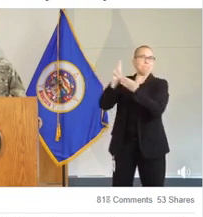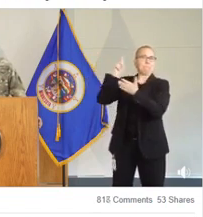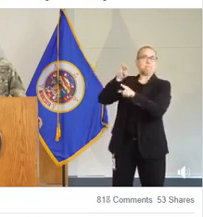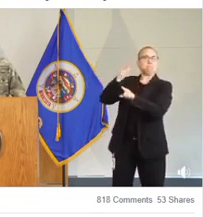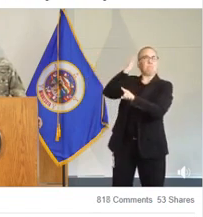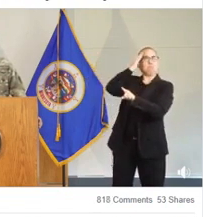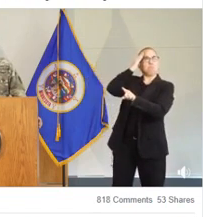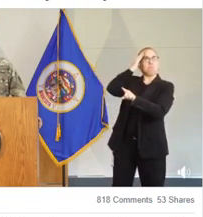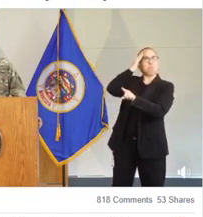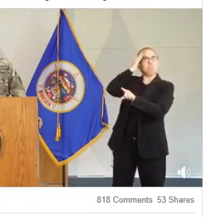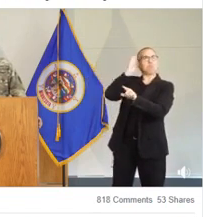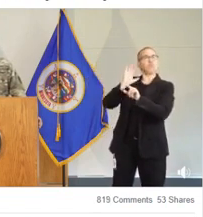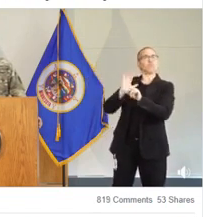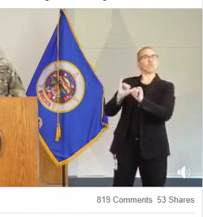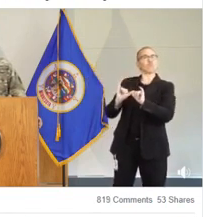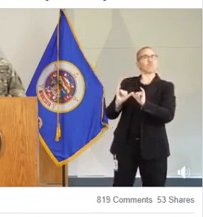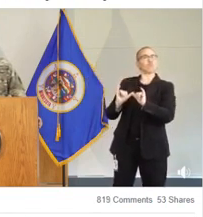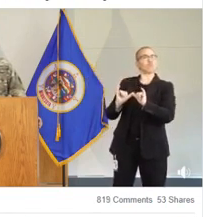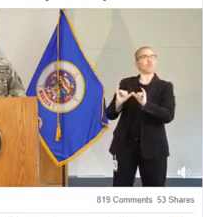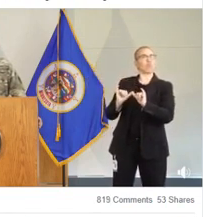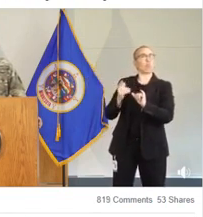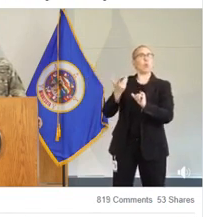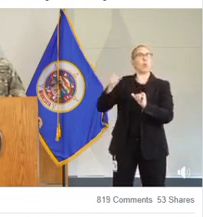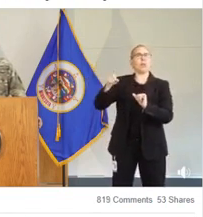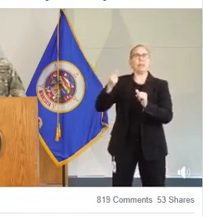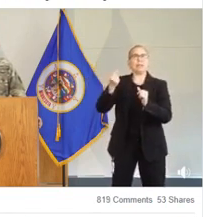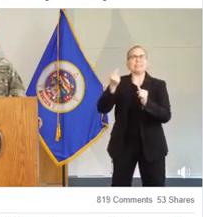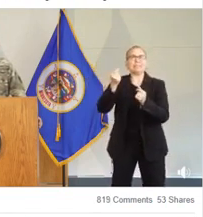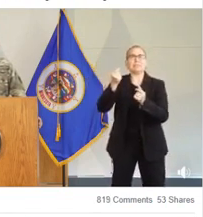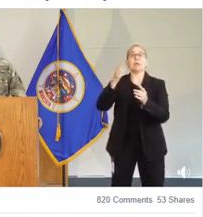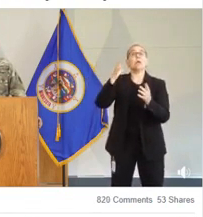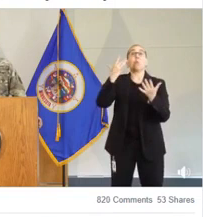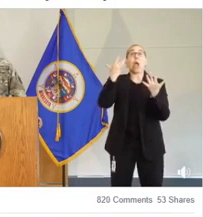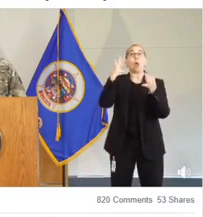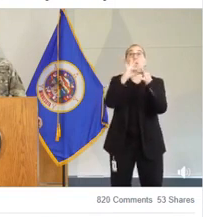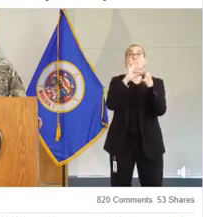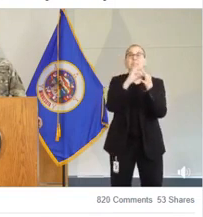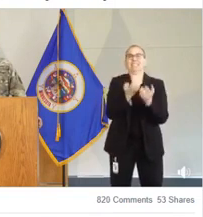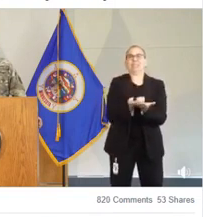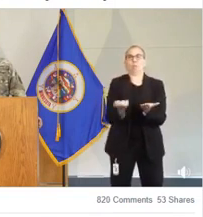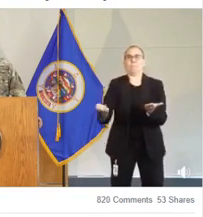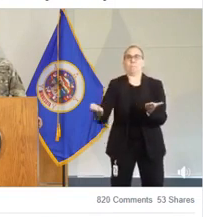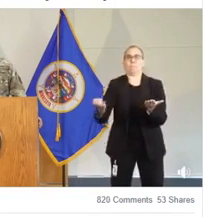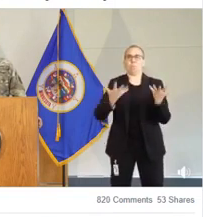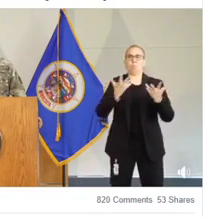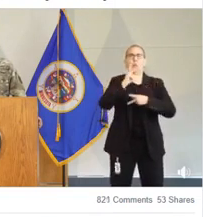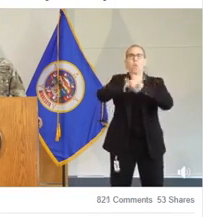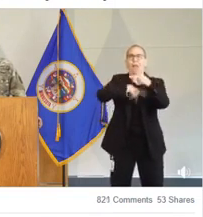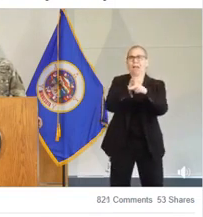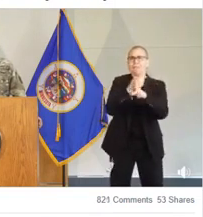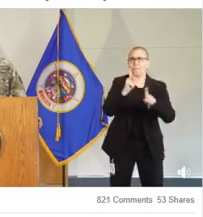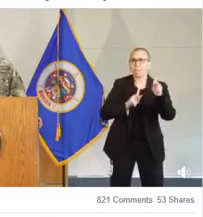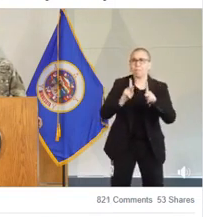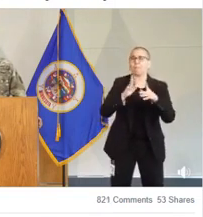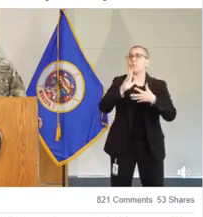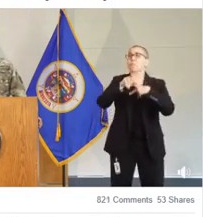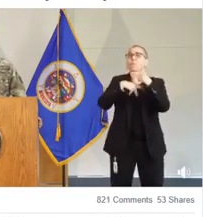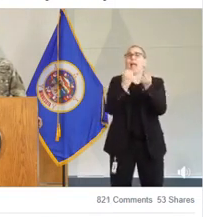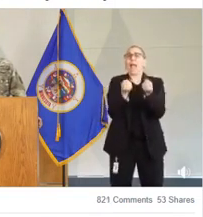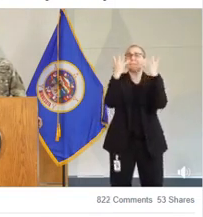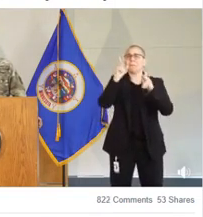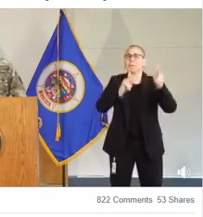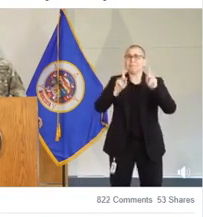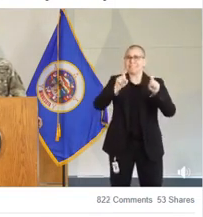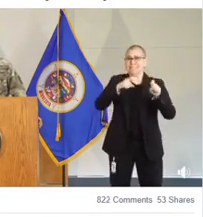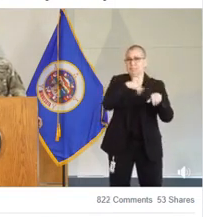we make sure that we have the right equipment. We mobilize the right number of soldiers and the right number of soldiers and airmen to support those soldiers that are going to conduct